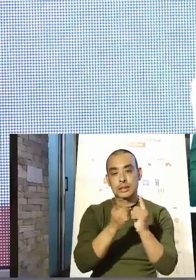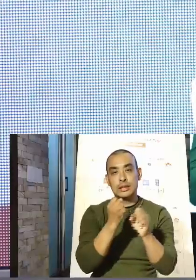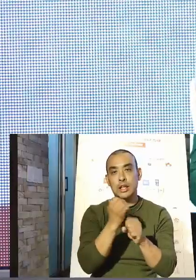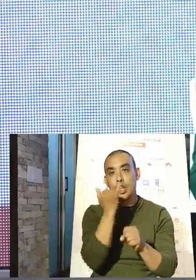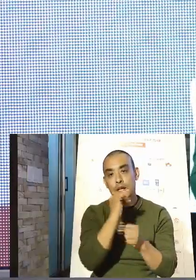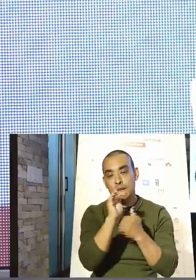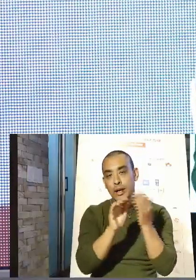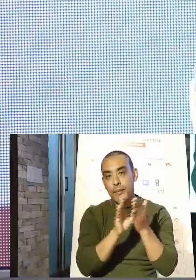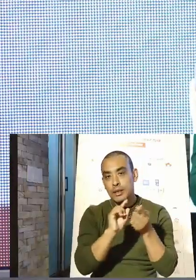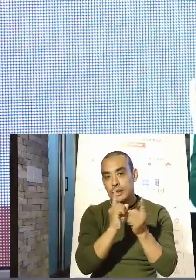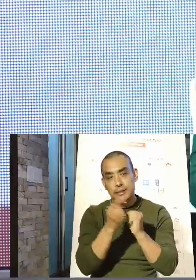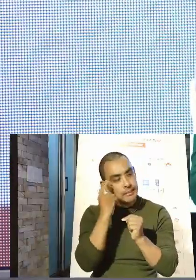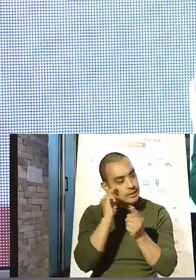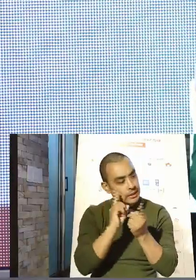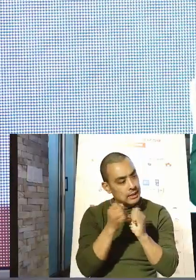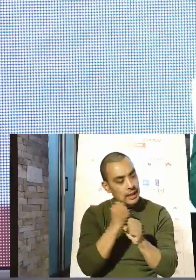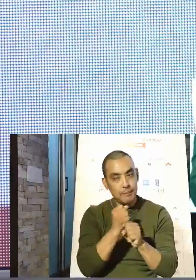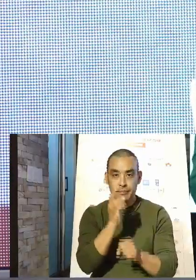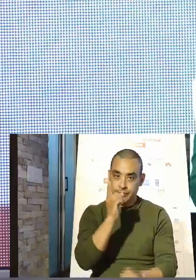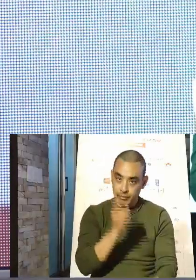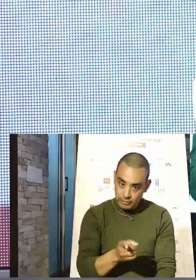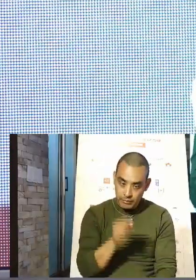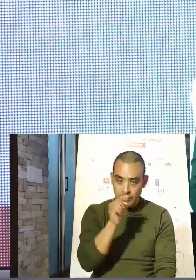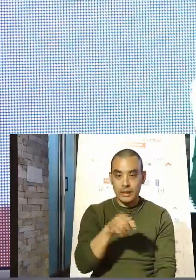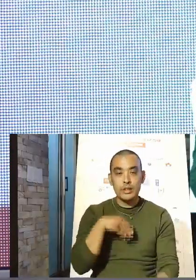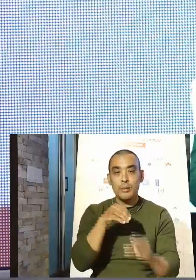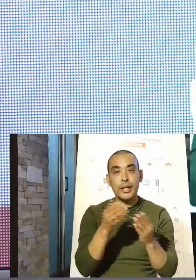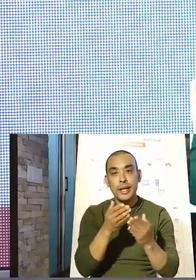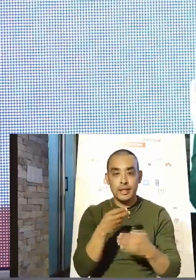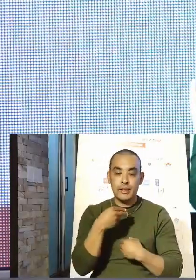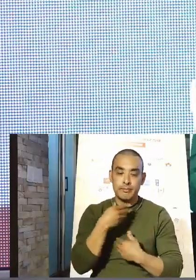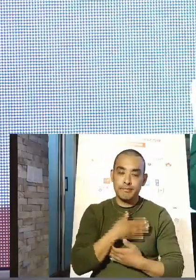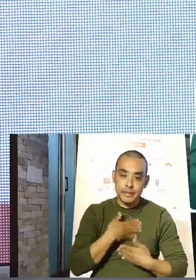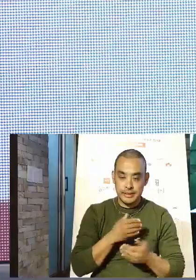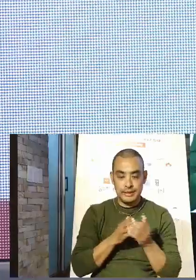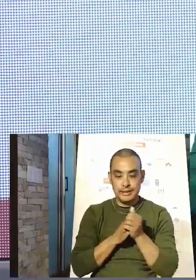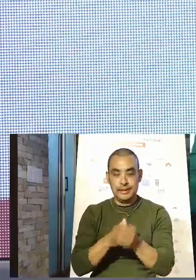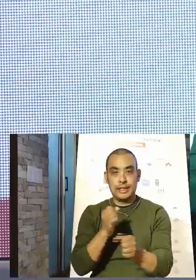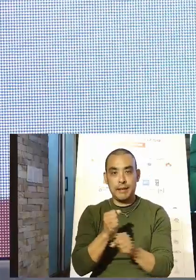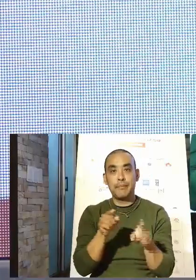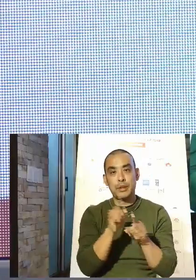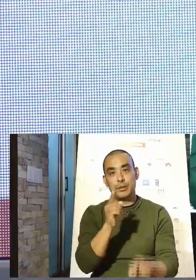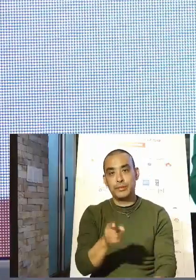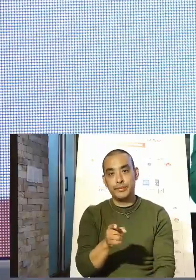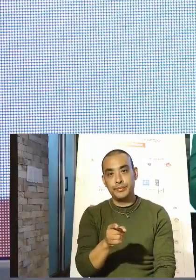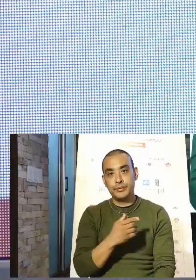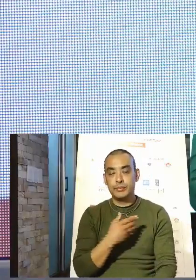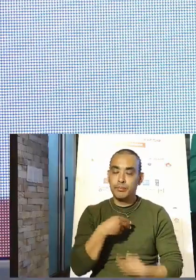gender based life skills session, and which also include emotional and relationship matters, right?